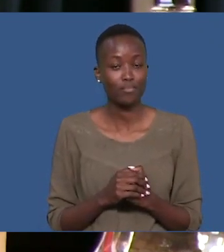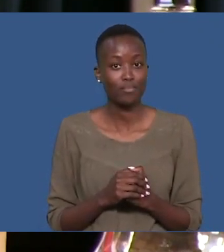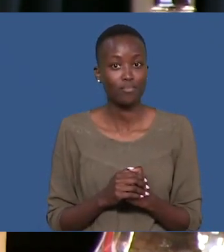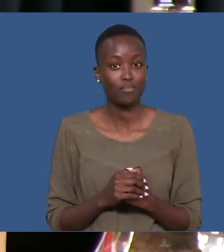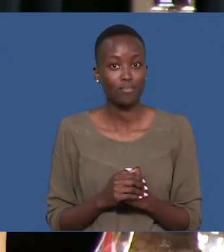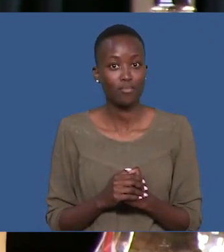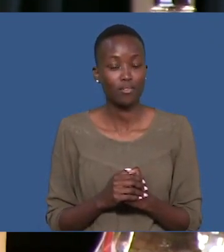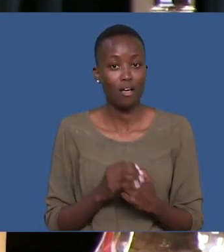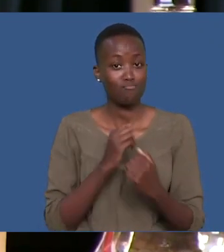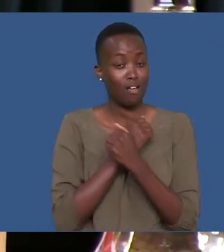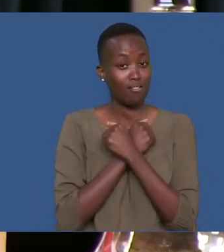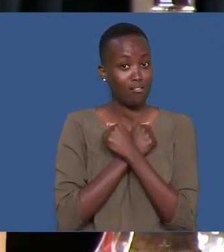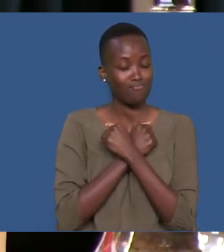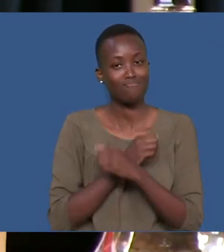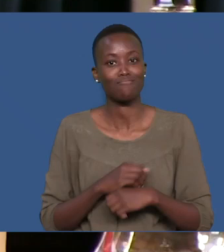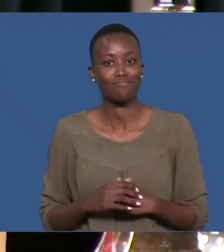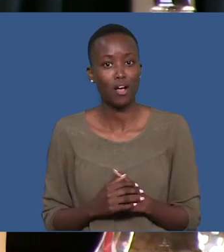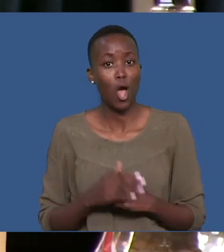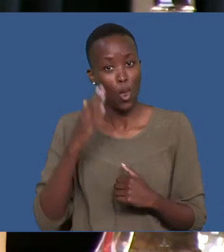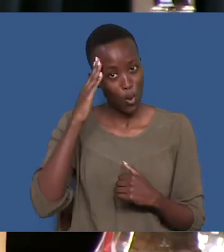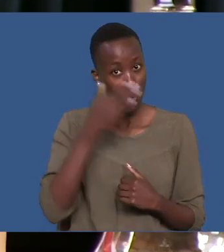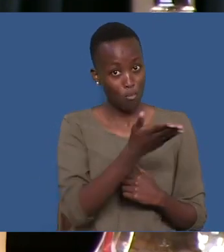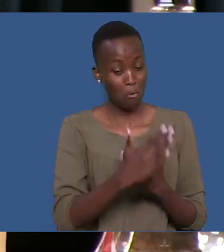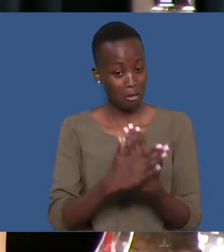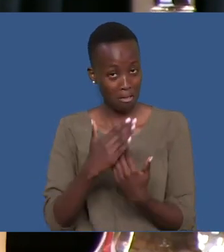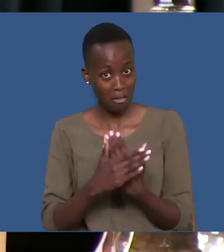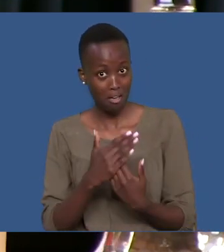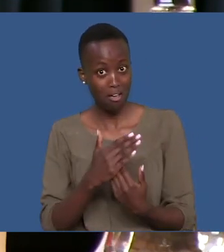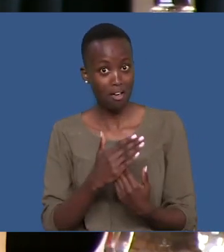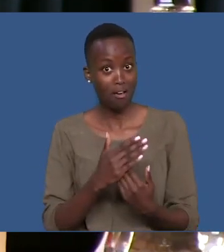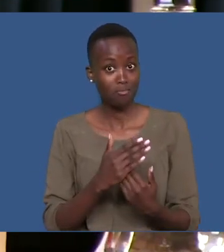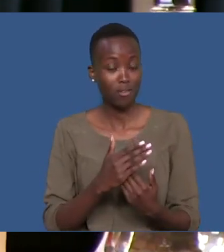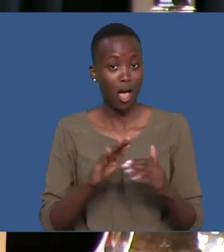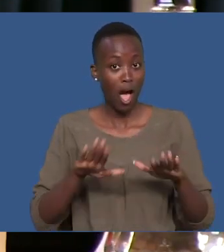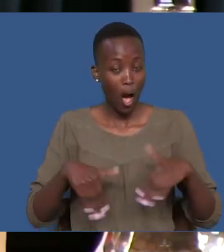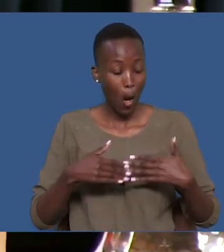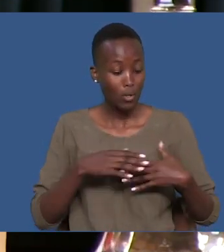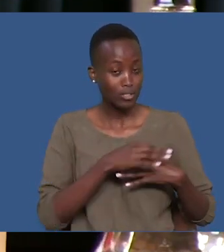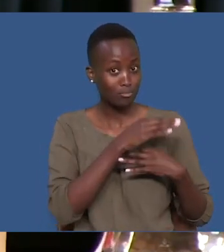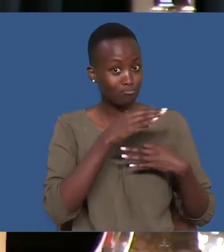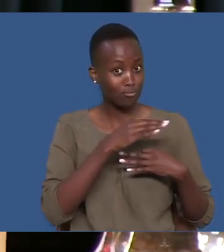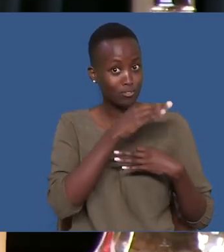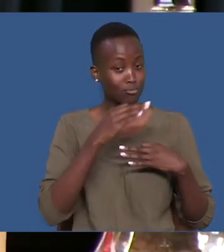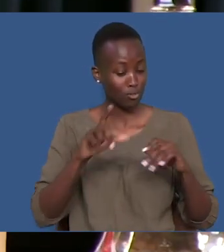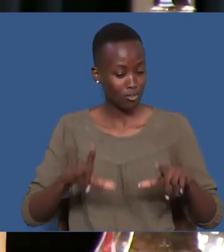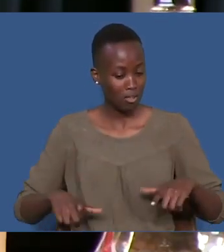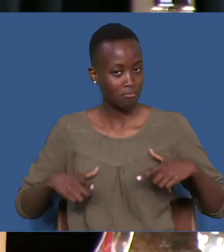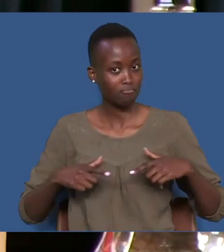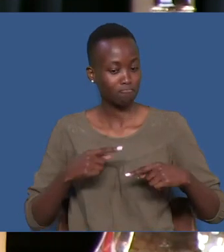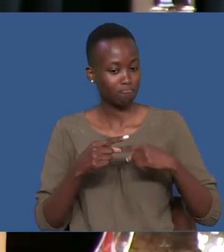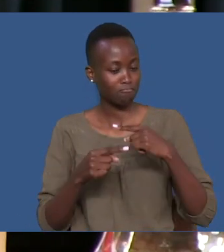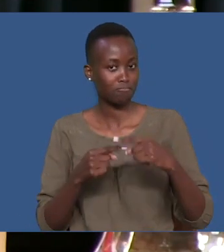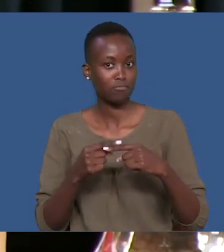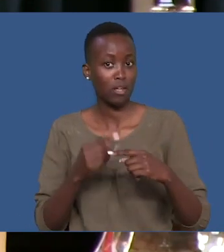you love the Lord. We know that you care about how your spiritual being is growing.